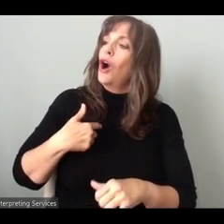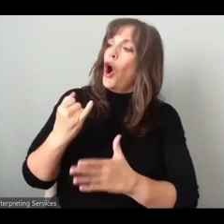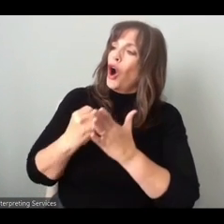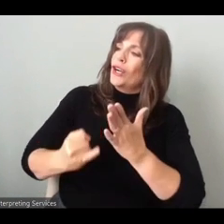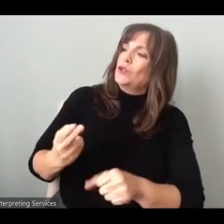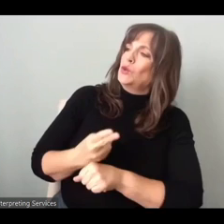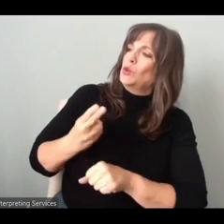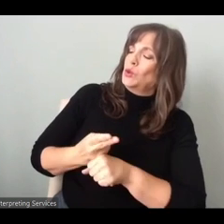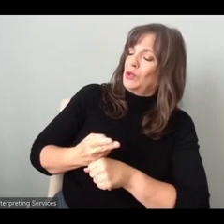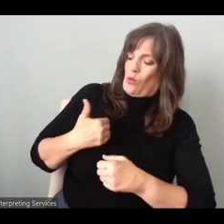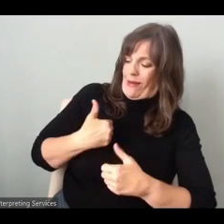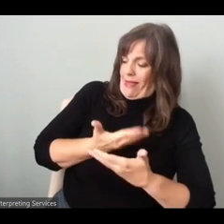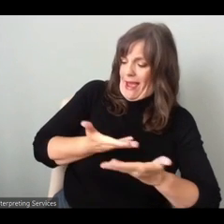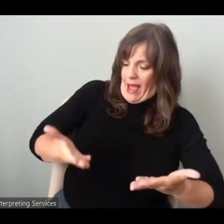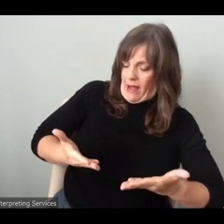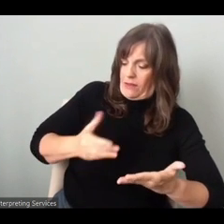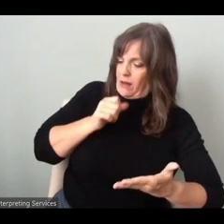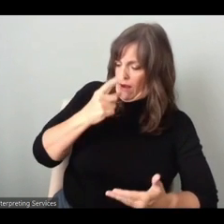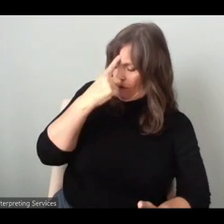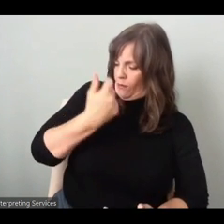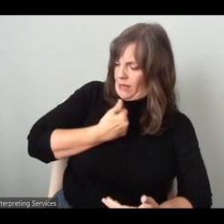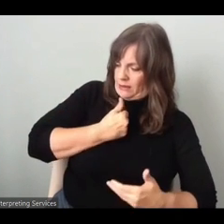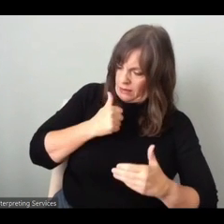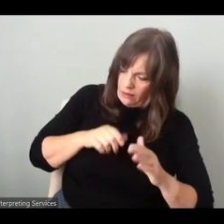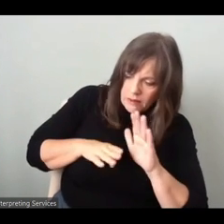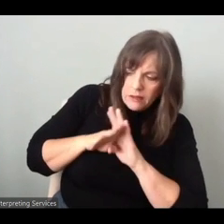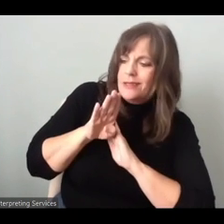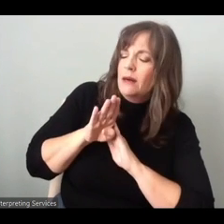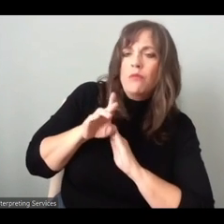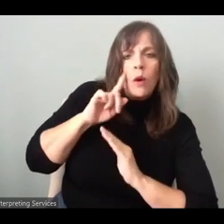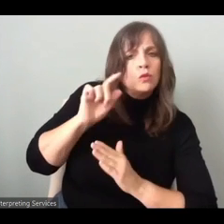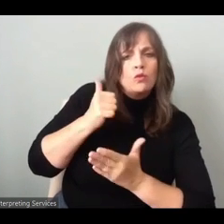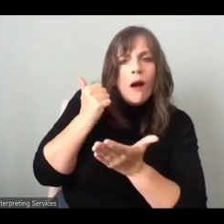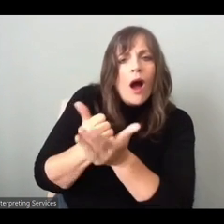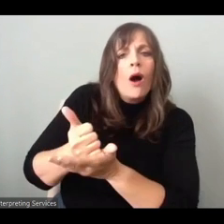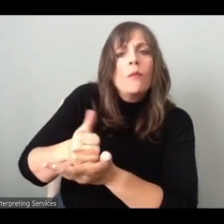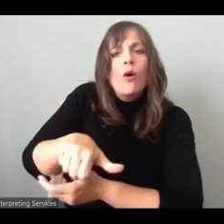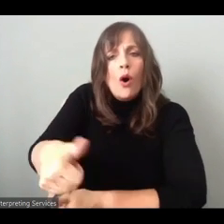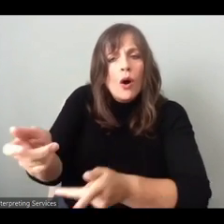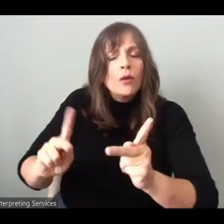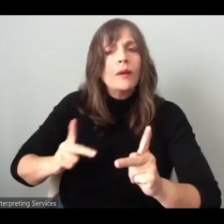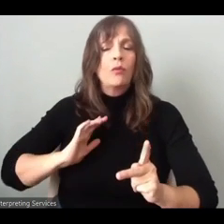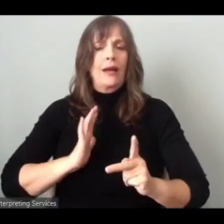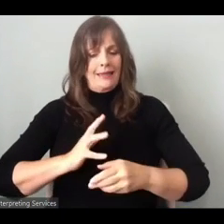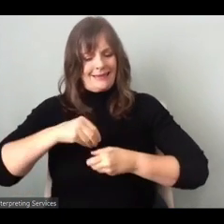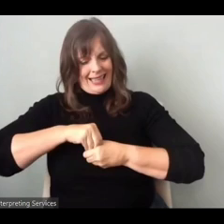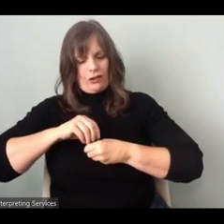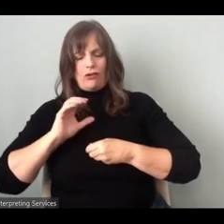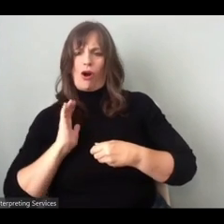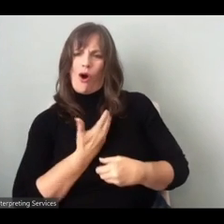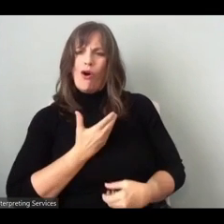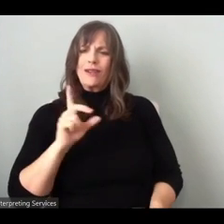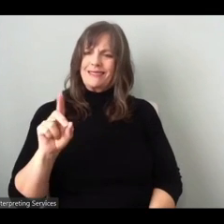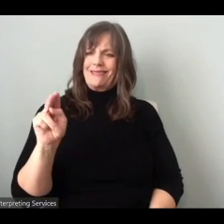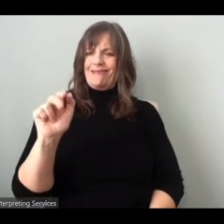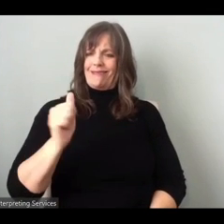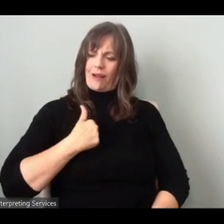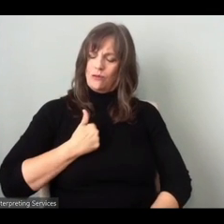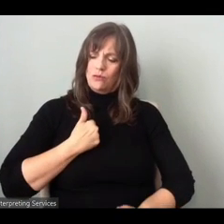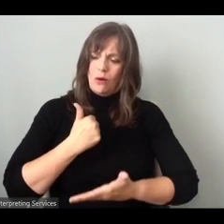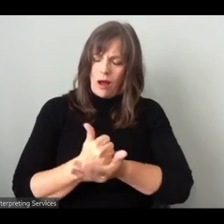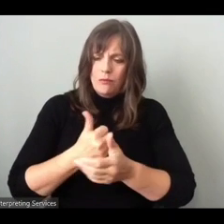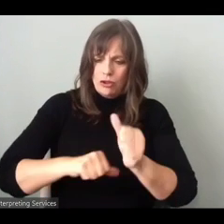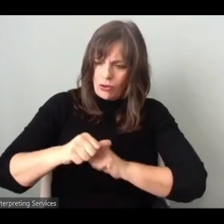DNA of our community to imagine the way out of this. Also 9 days ago, I was asked to write a